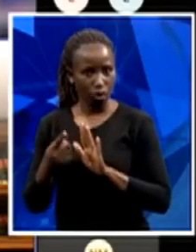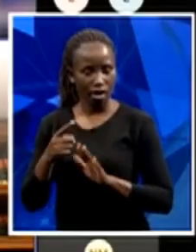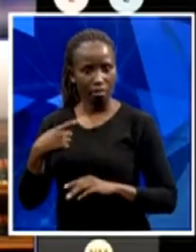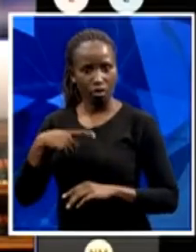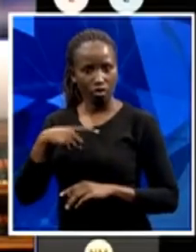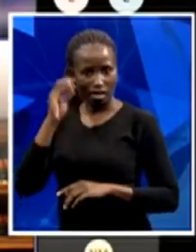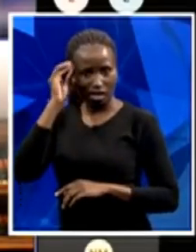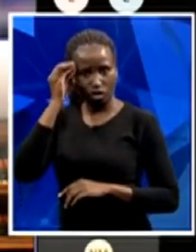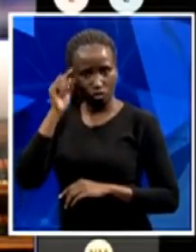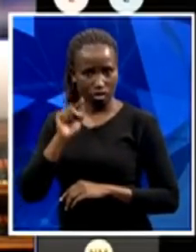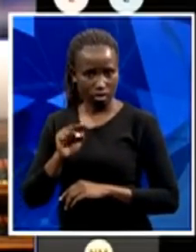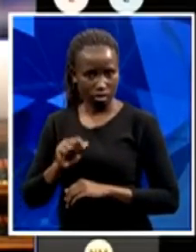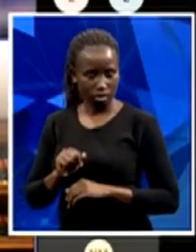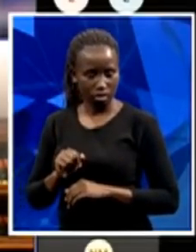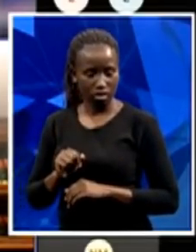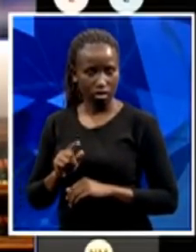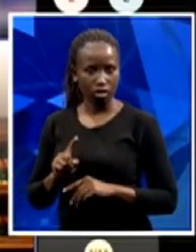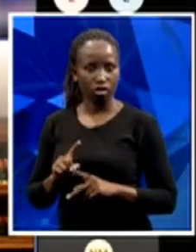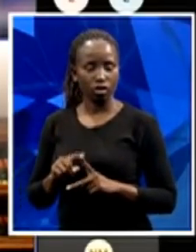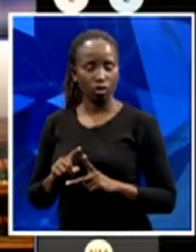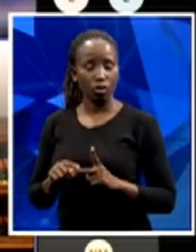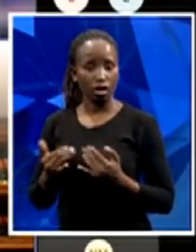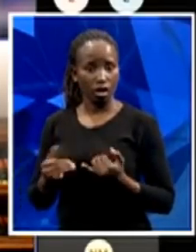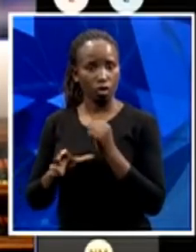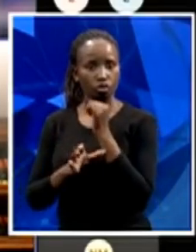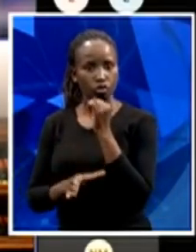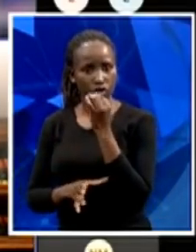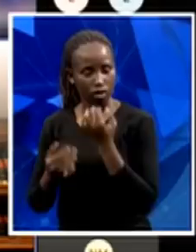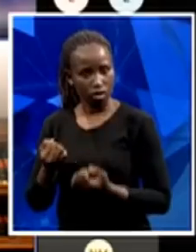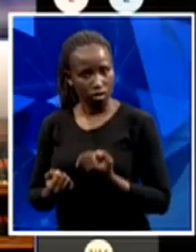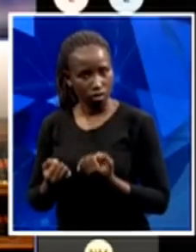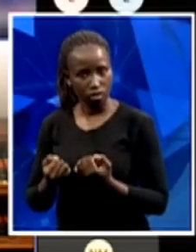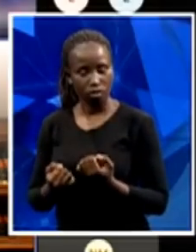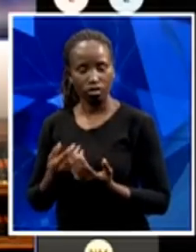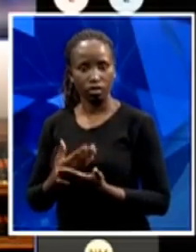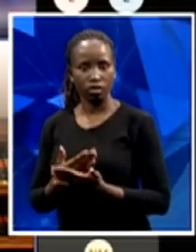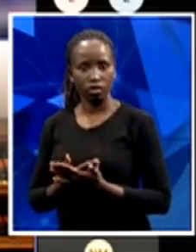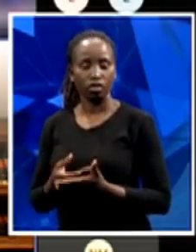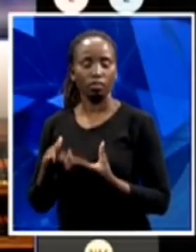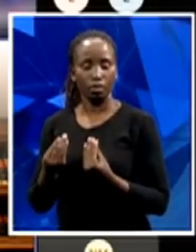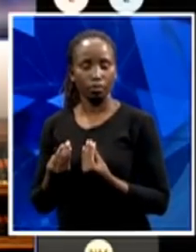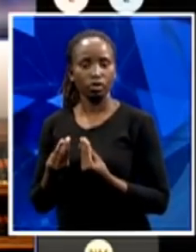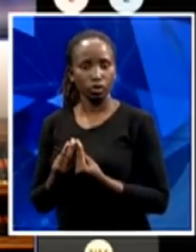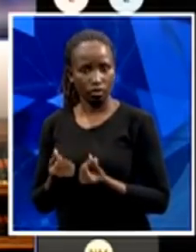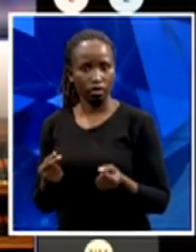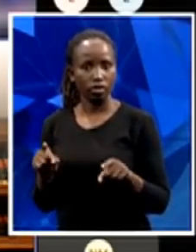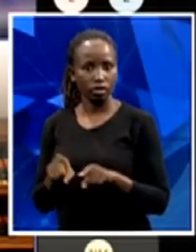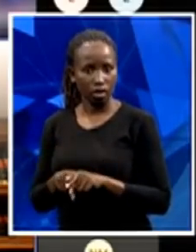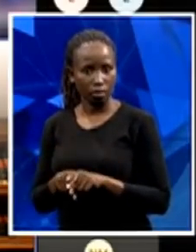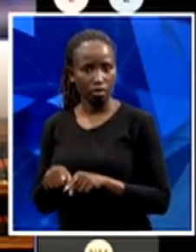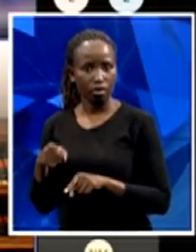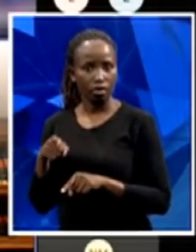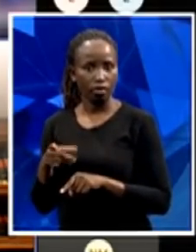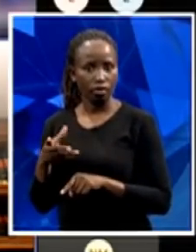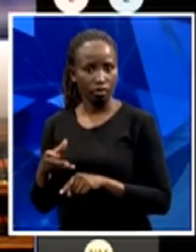Constitutional Court judgment of SA Riding Association for the Disabled versus the Regional Land Claims Commissioner at